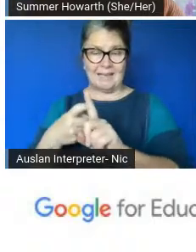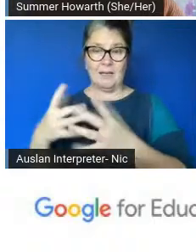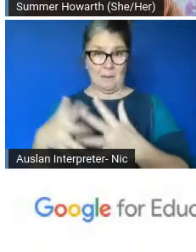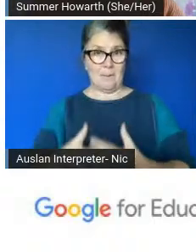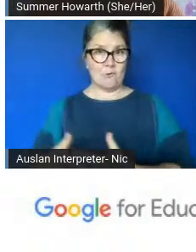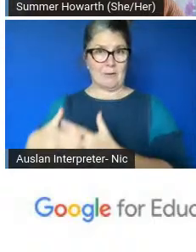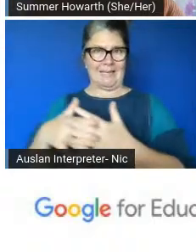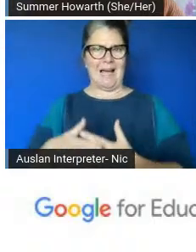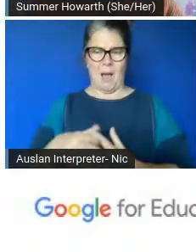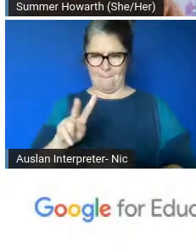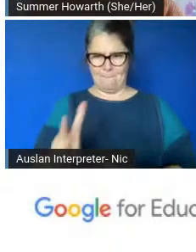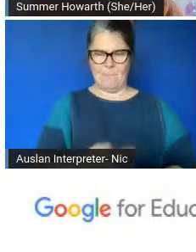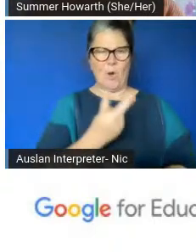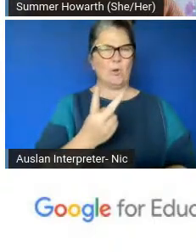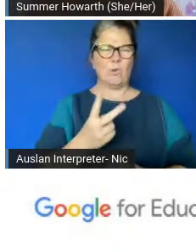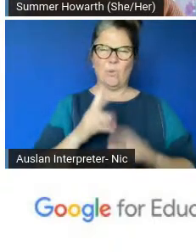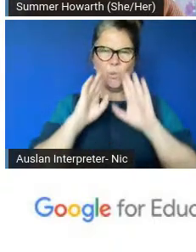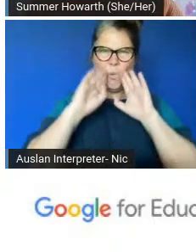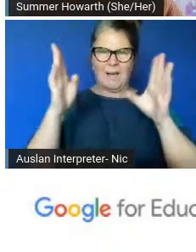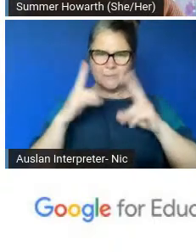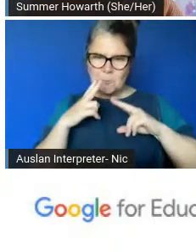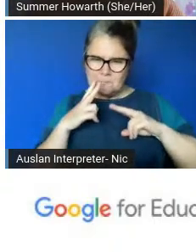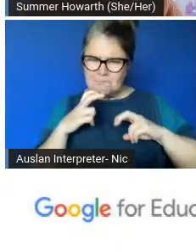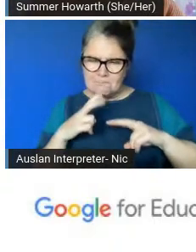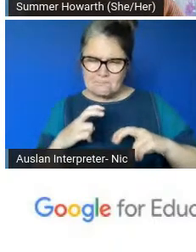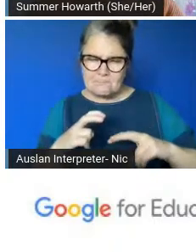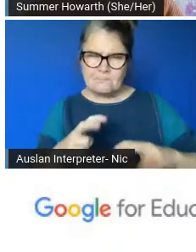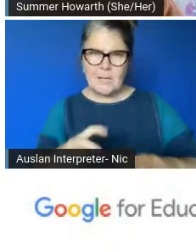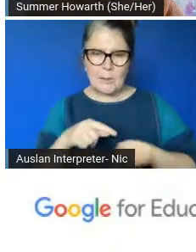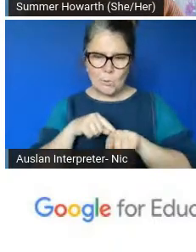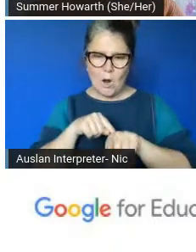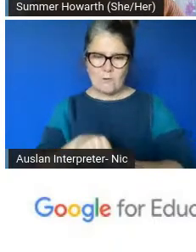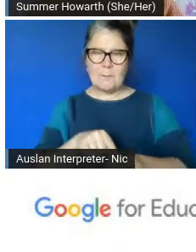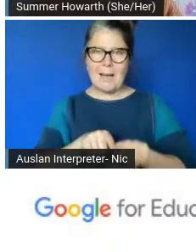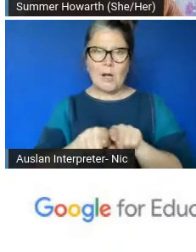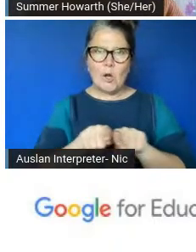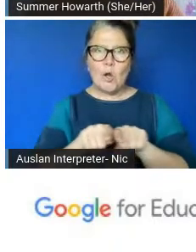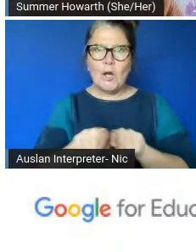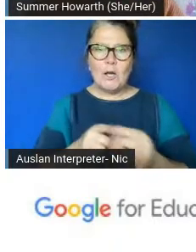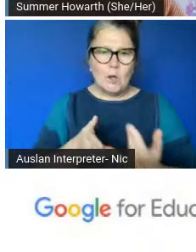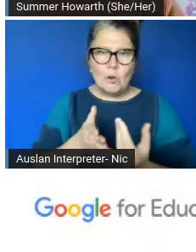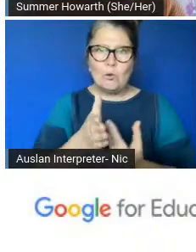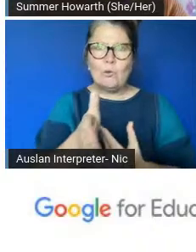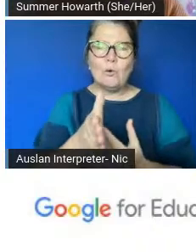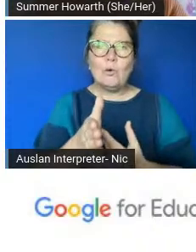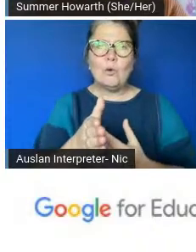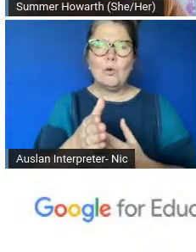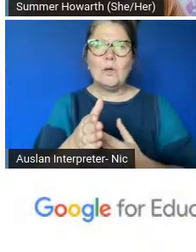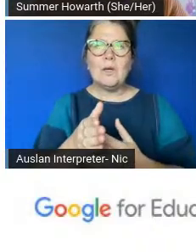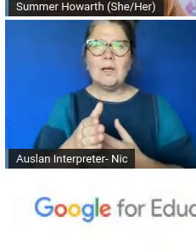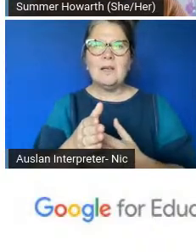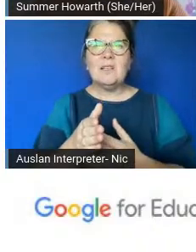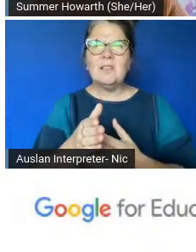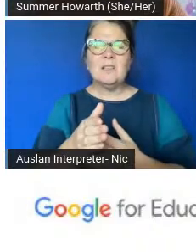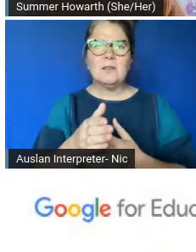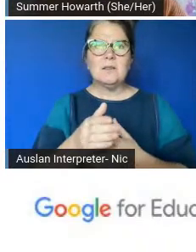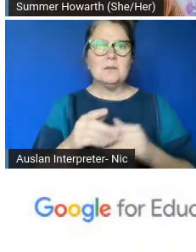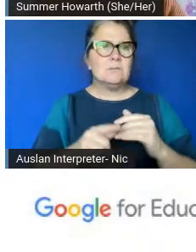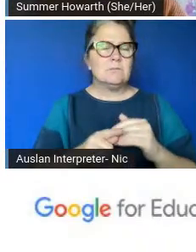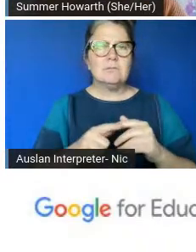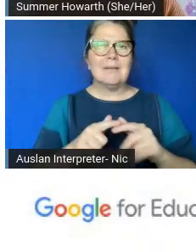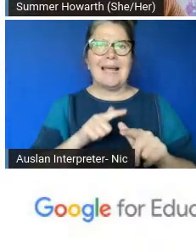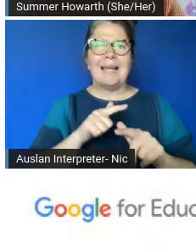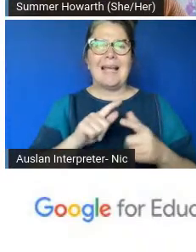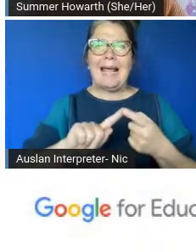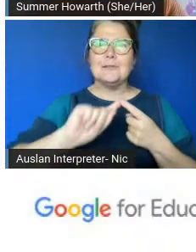fantastic inquiry-based learning through expeditions. And you might look at design thinking, which again is another